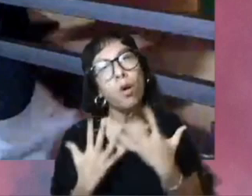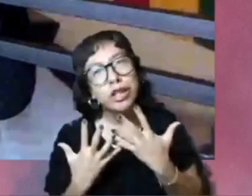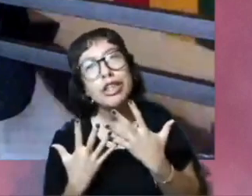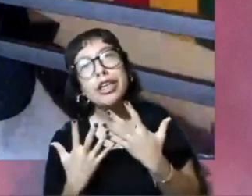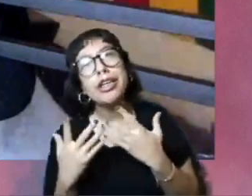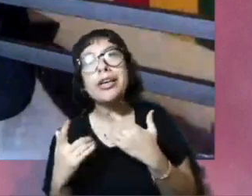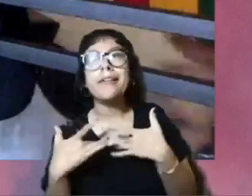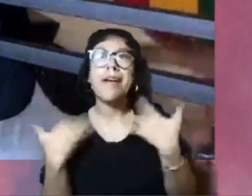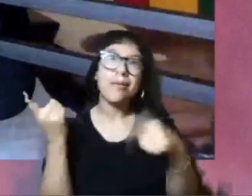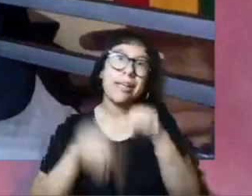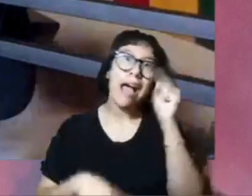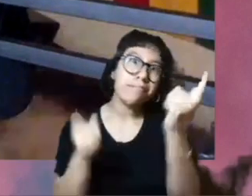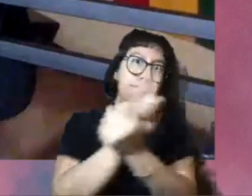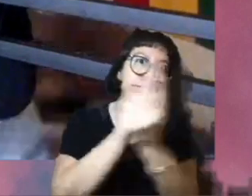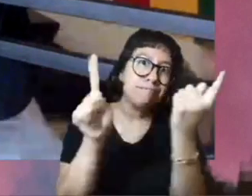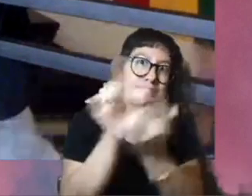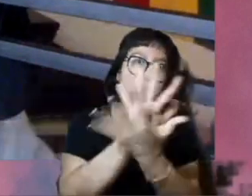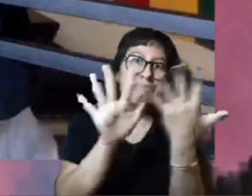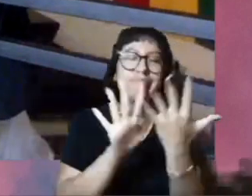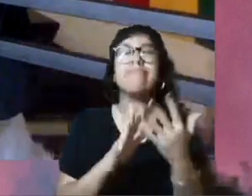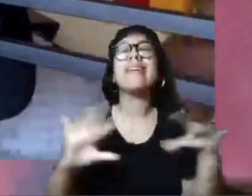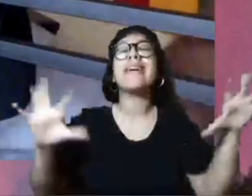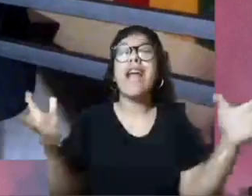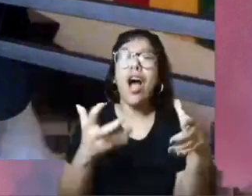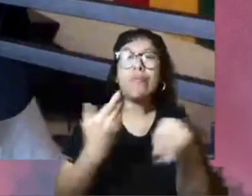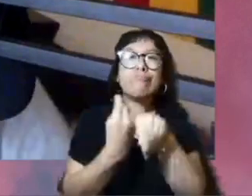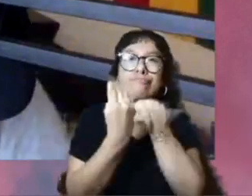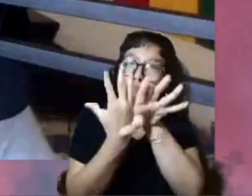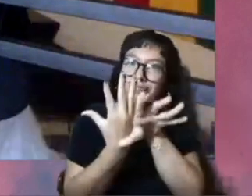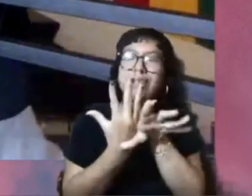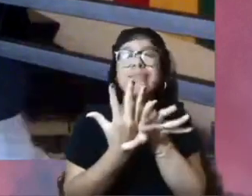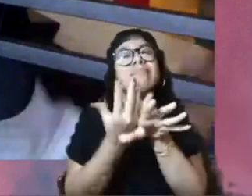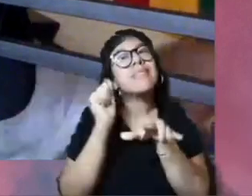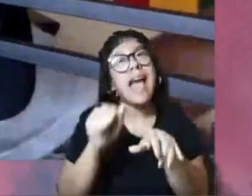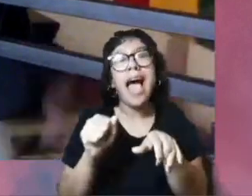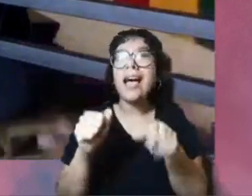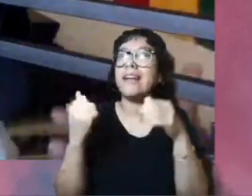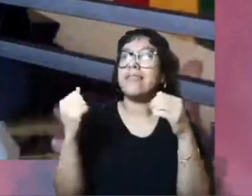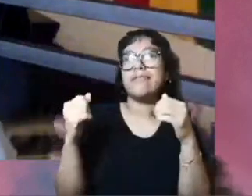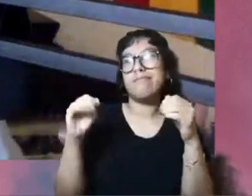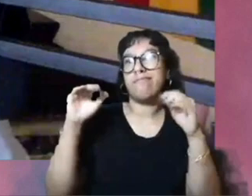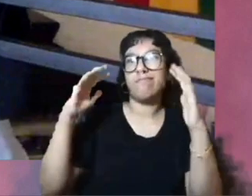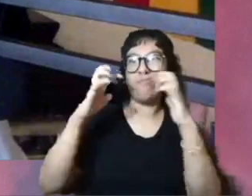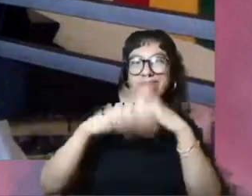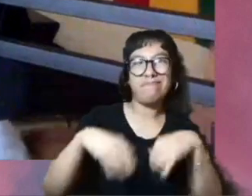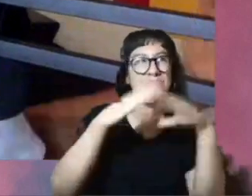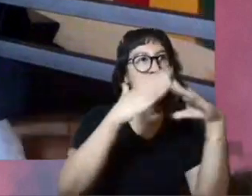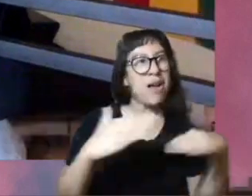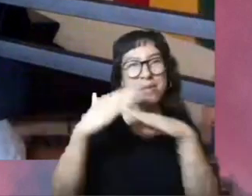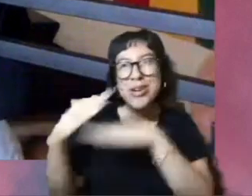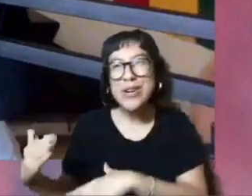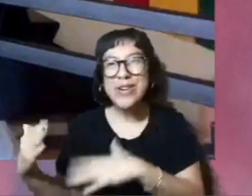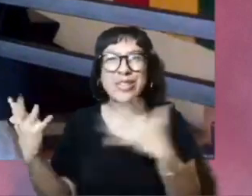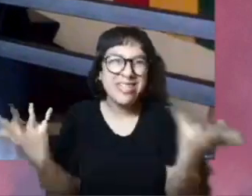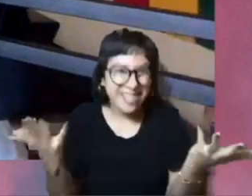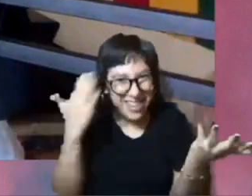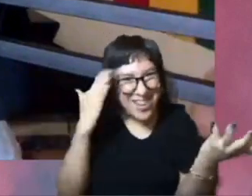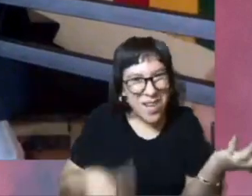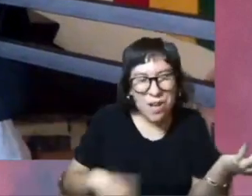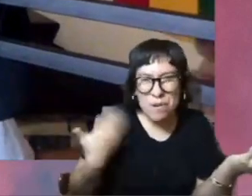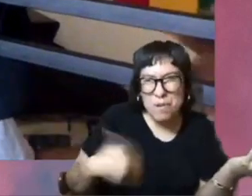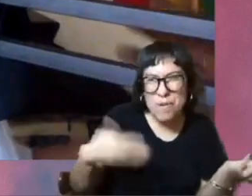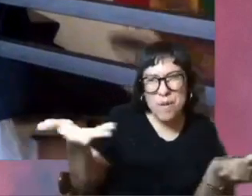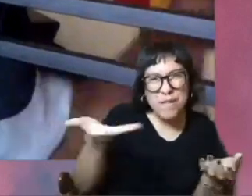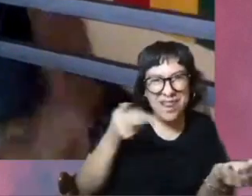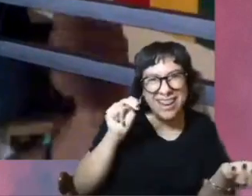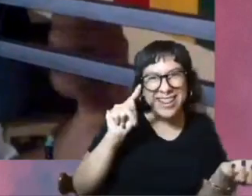able to gather in person, gathering online has allowed us to break down a lot of barriers. And who knows if we had ever been able to get Nate Marshall at a local